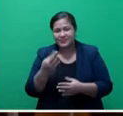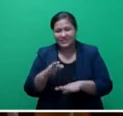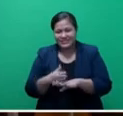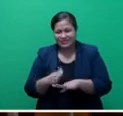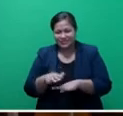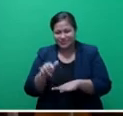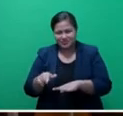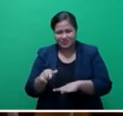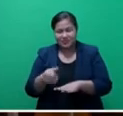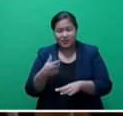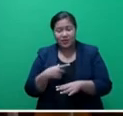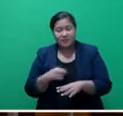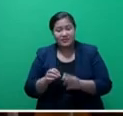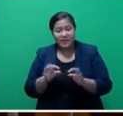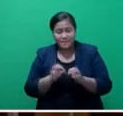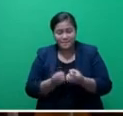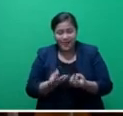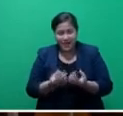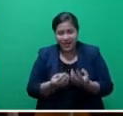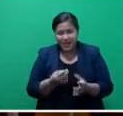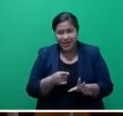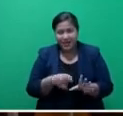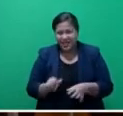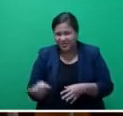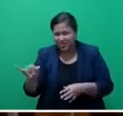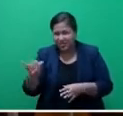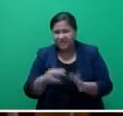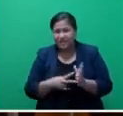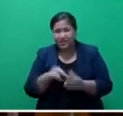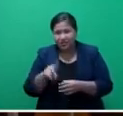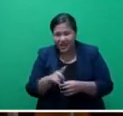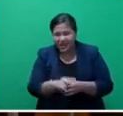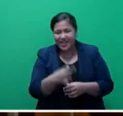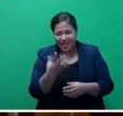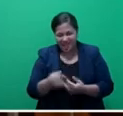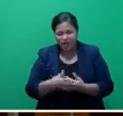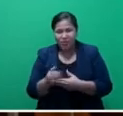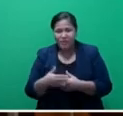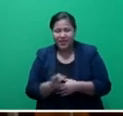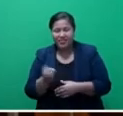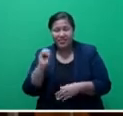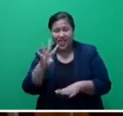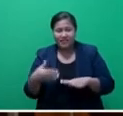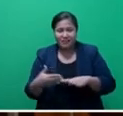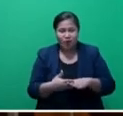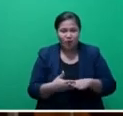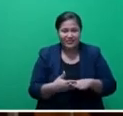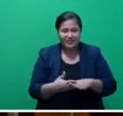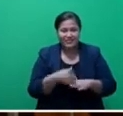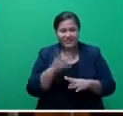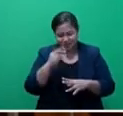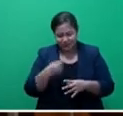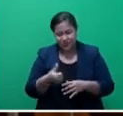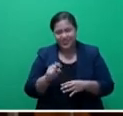route, Benga, Yanuda, Vatulele, opened up opportunities for additional 10 ports to be serviced, following an assessment that was